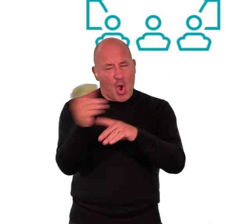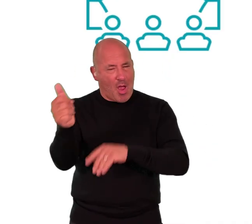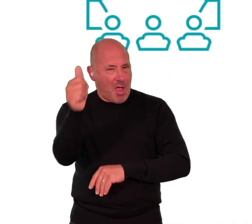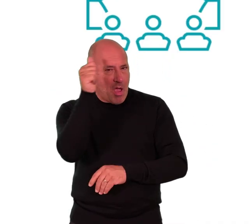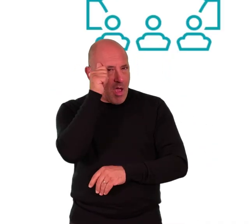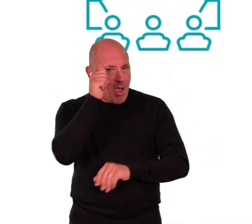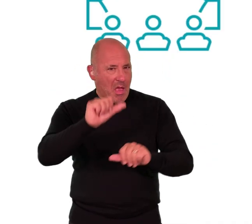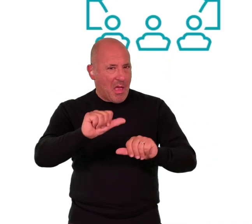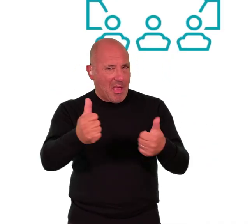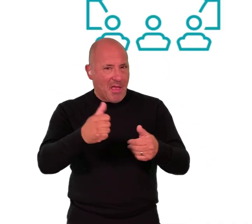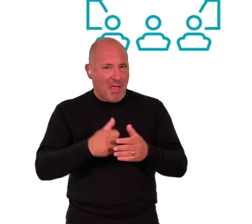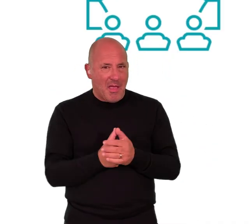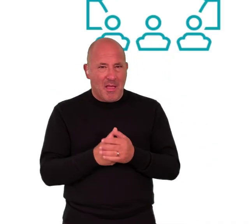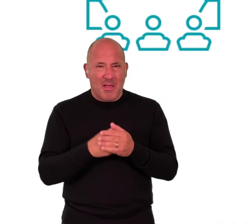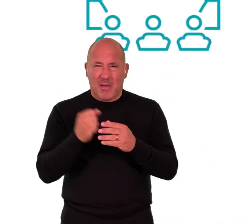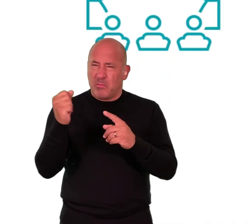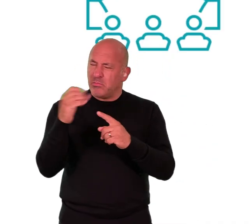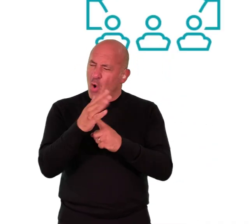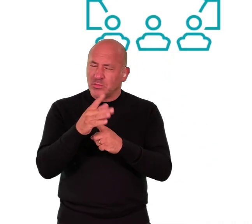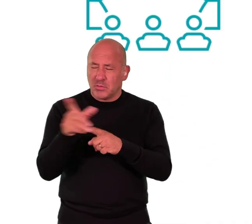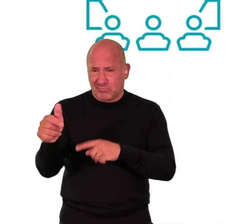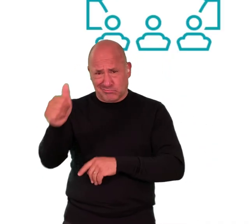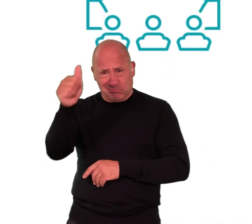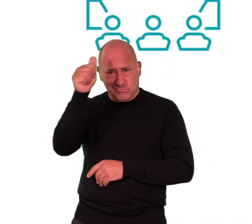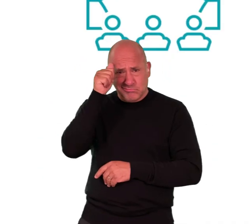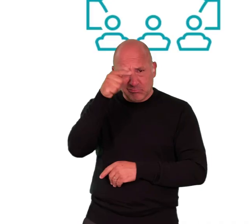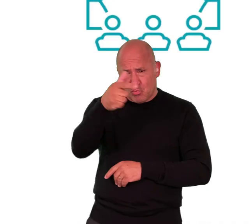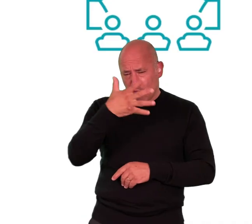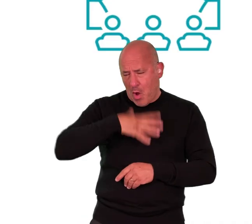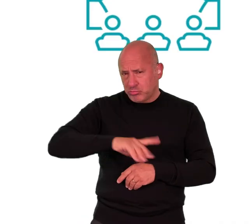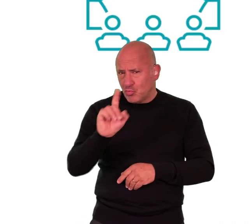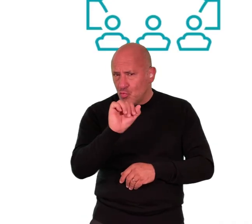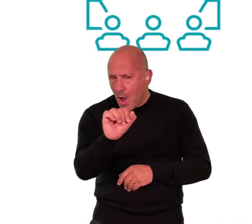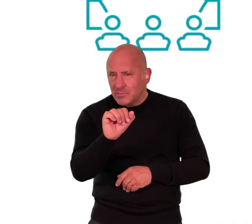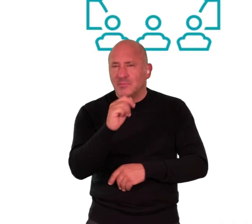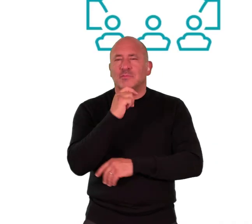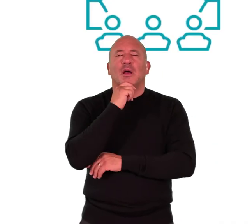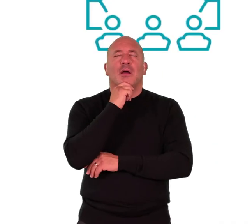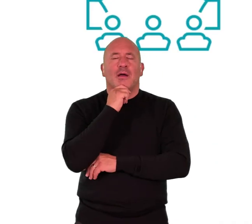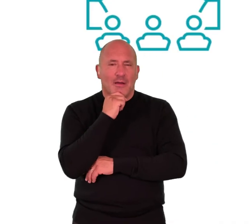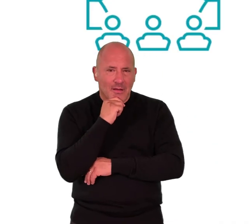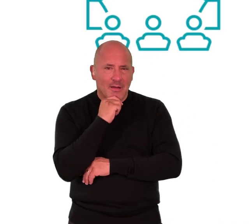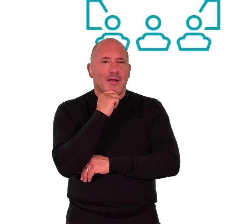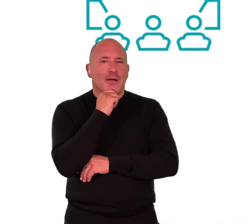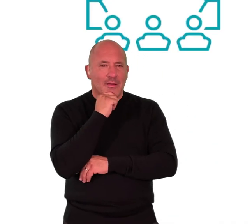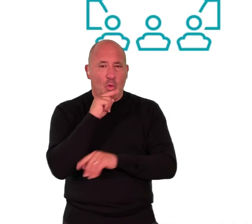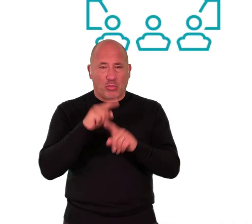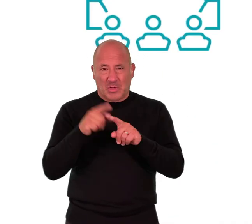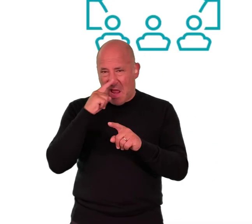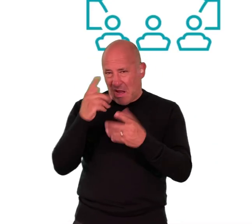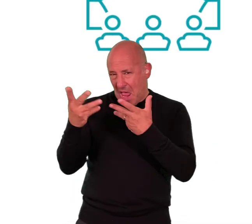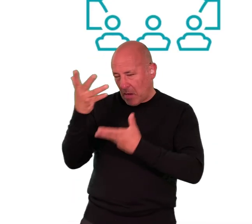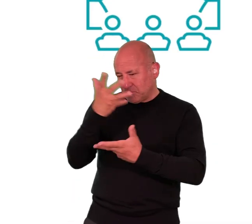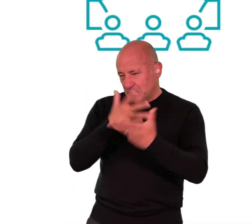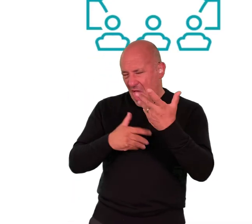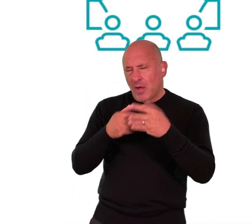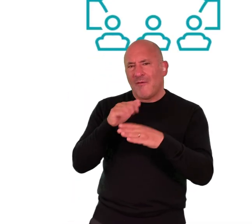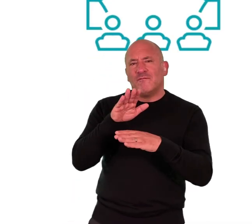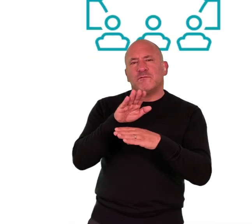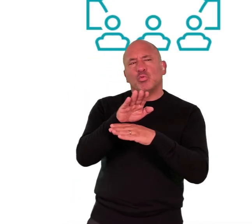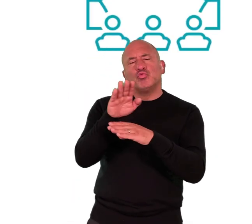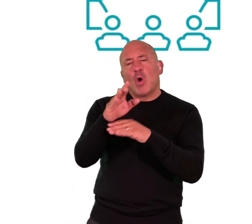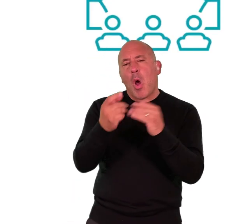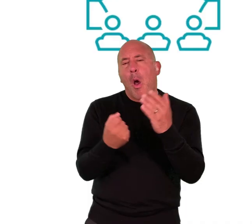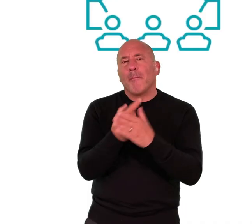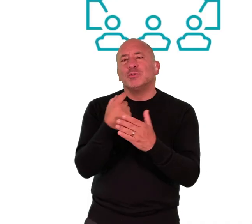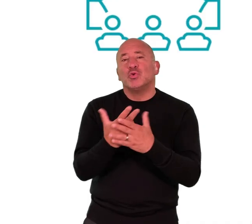your work. It's important that they understand what you want to do and that they can explain the future opportunities you'll get